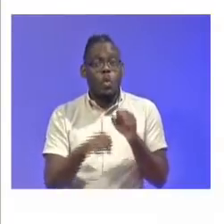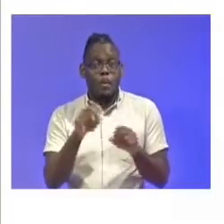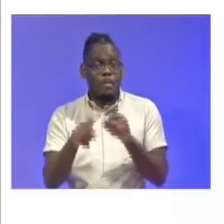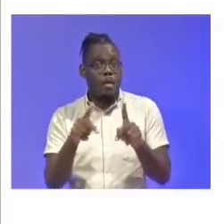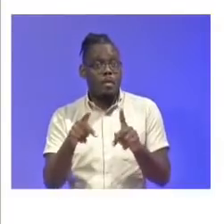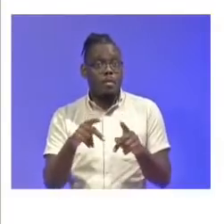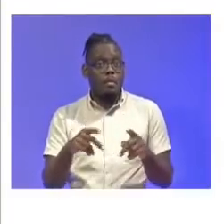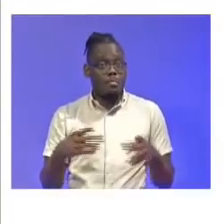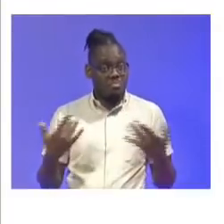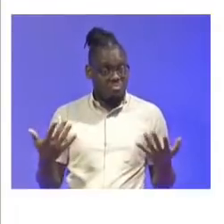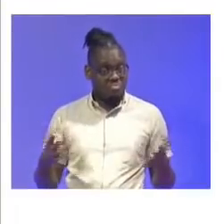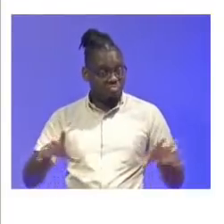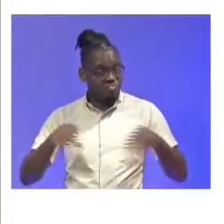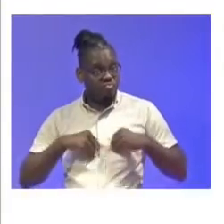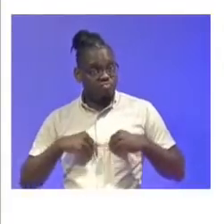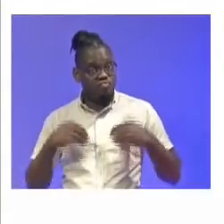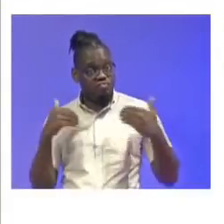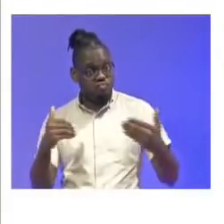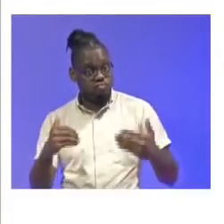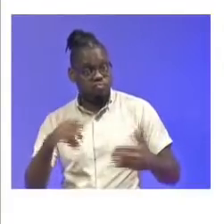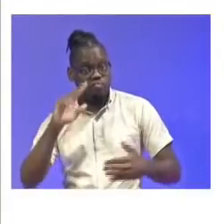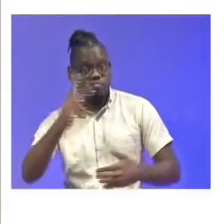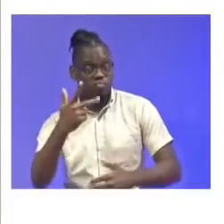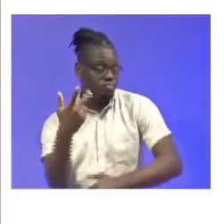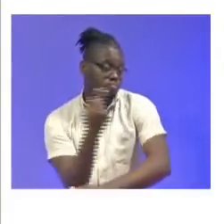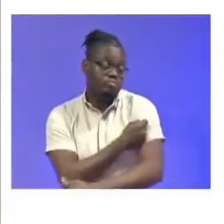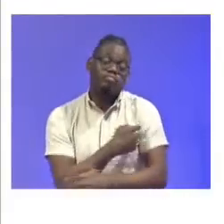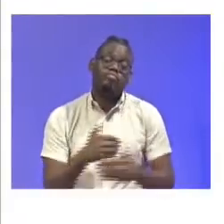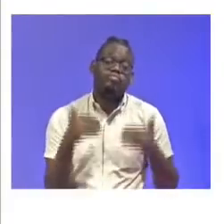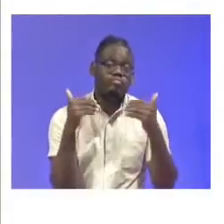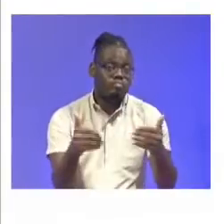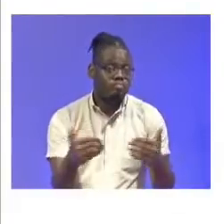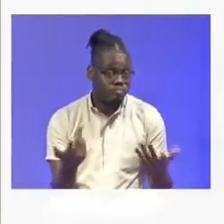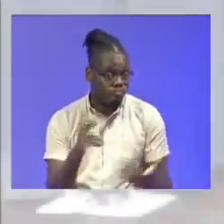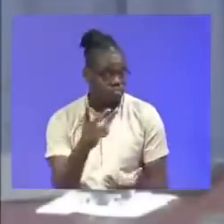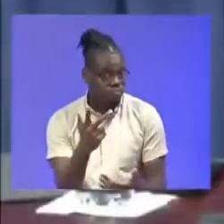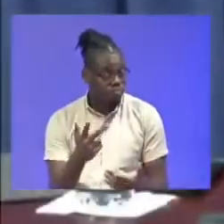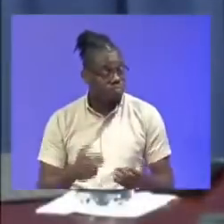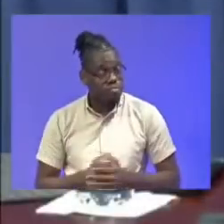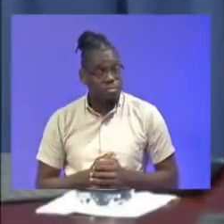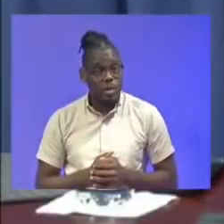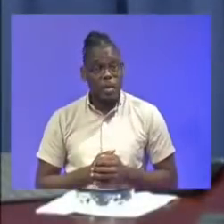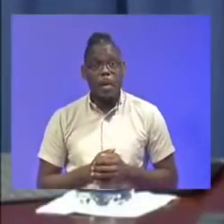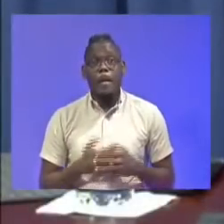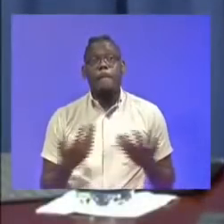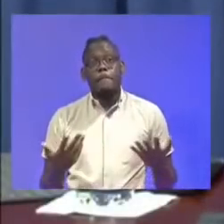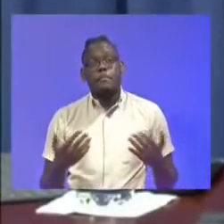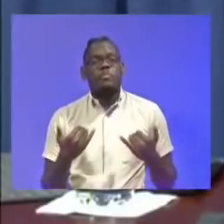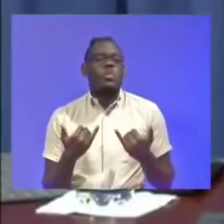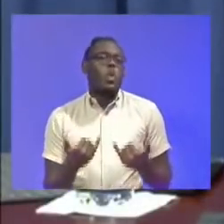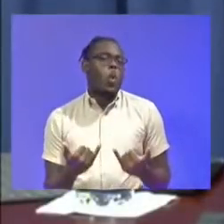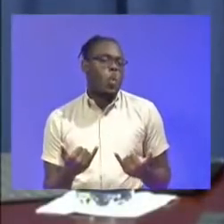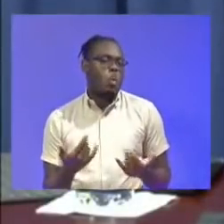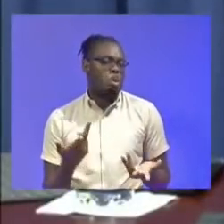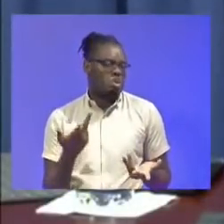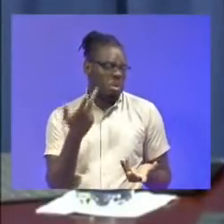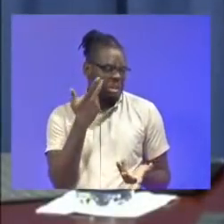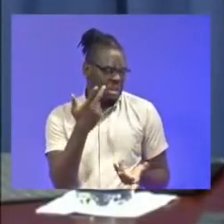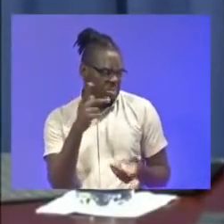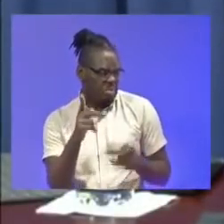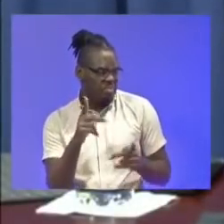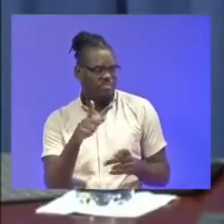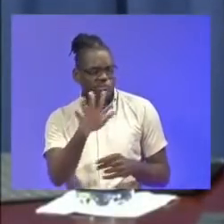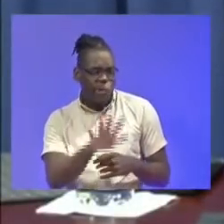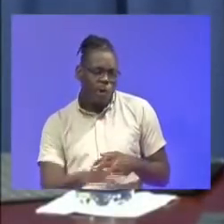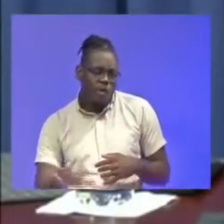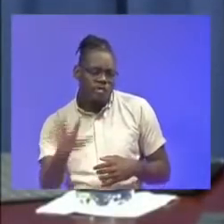the booster program is now giving us a yield of about 2,200 doses per day. We want to encourage